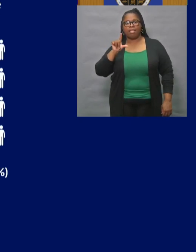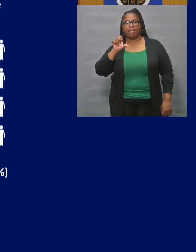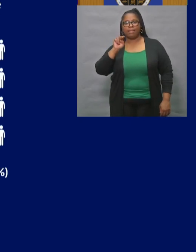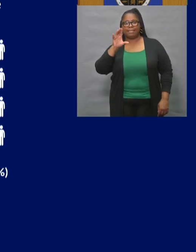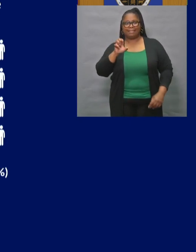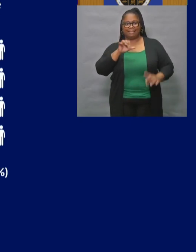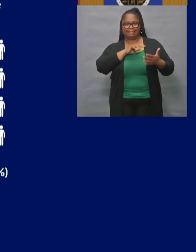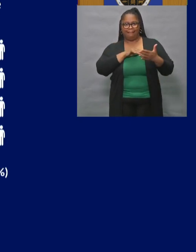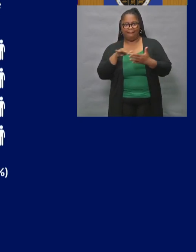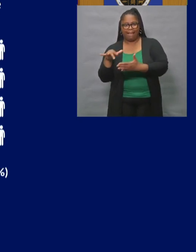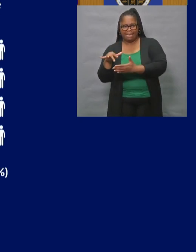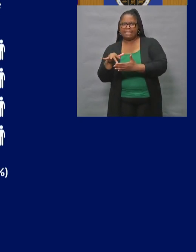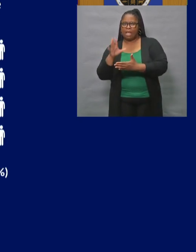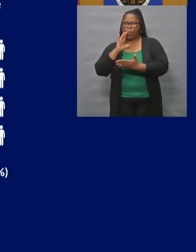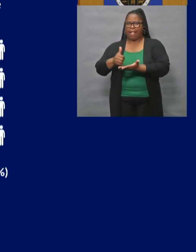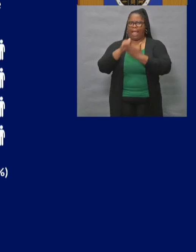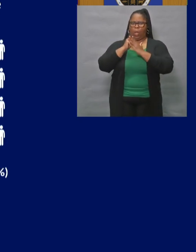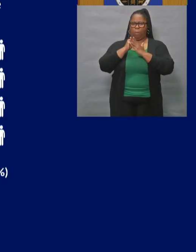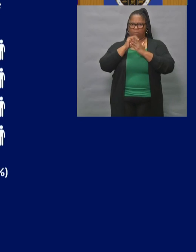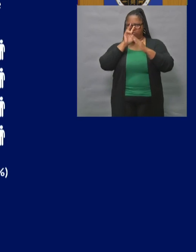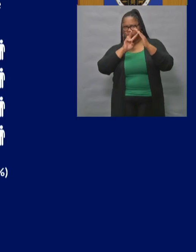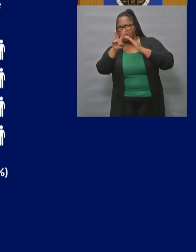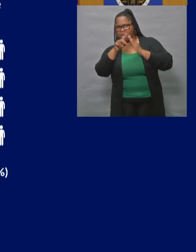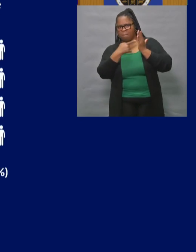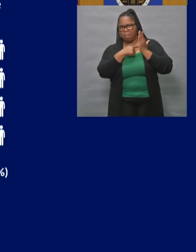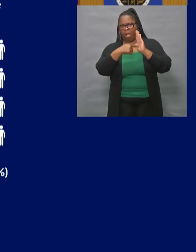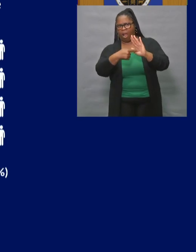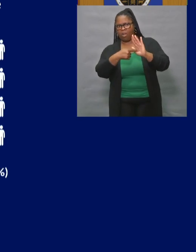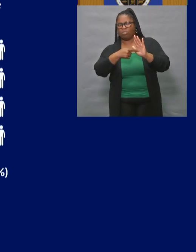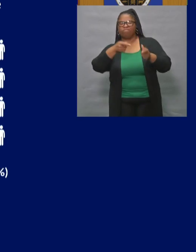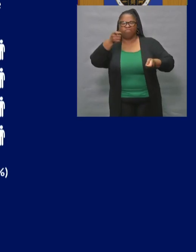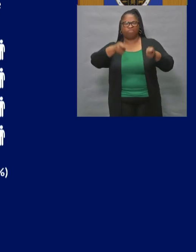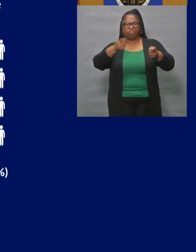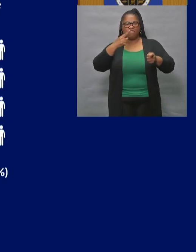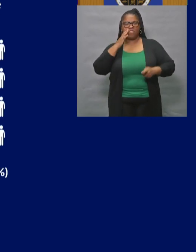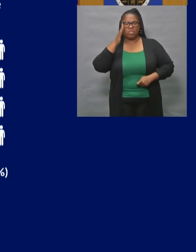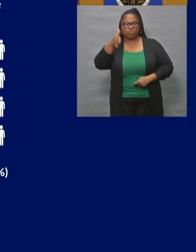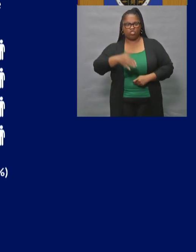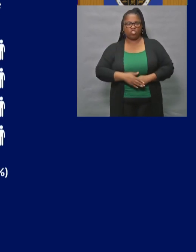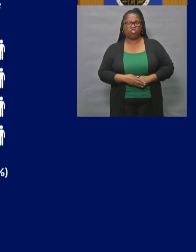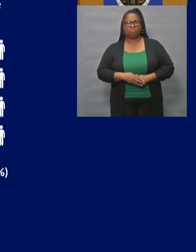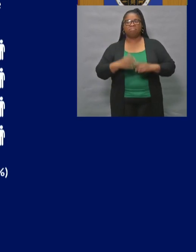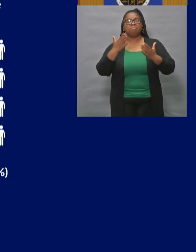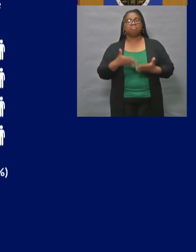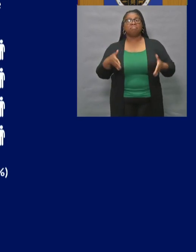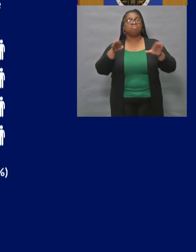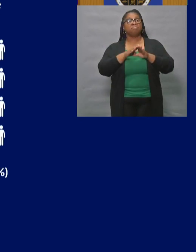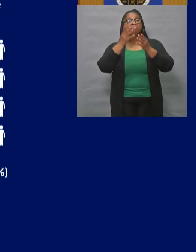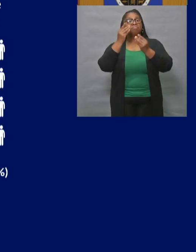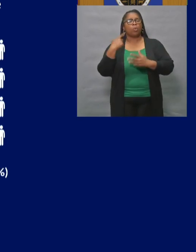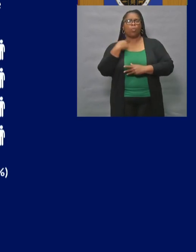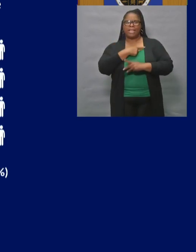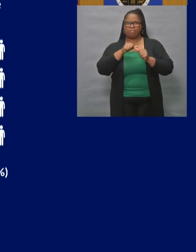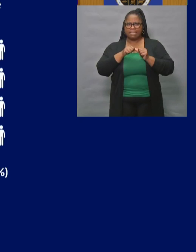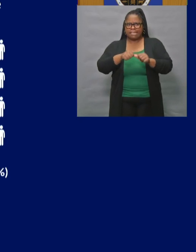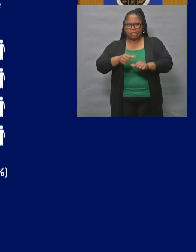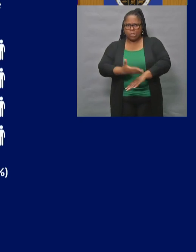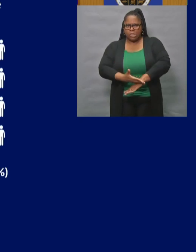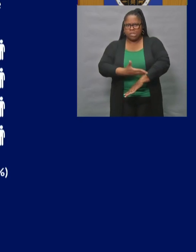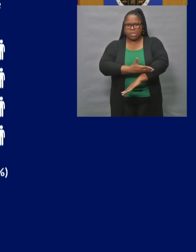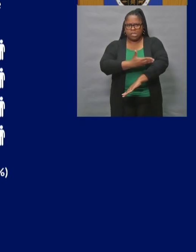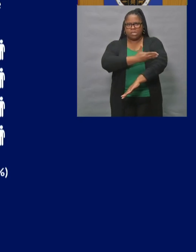those in the future. In closing, I want to reiterate that we continue to make progress and the spread of